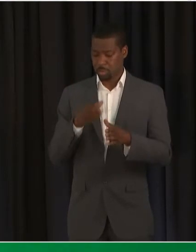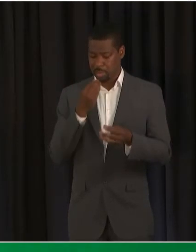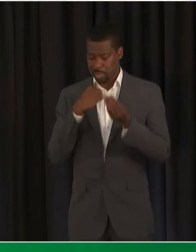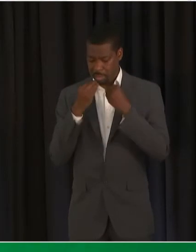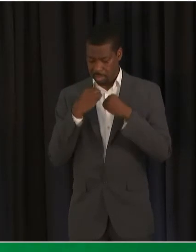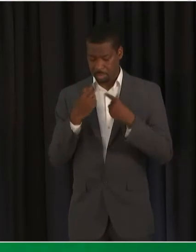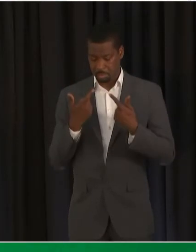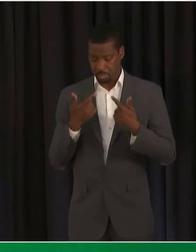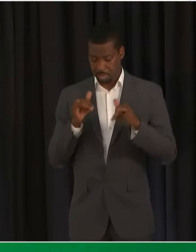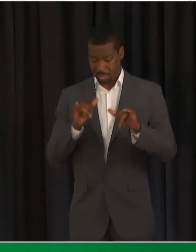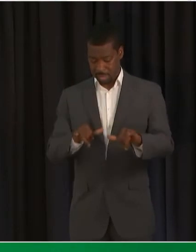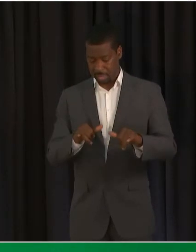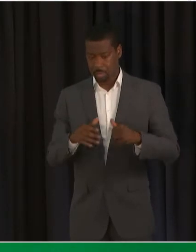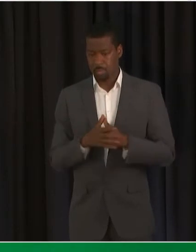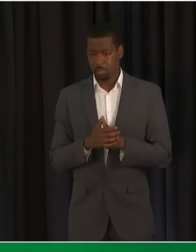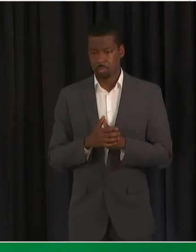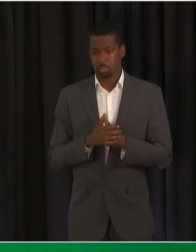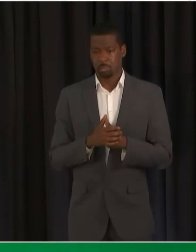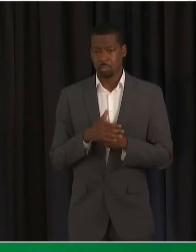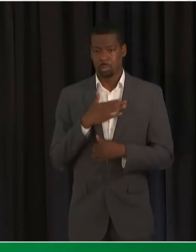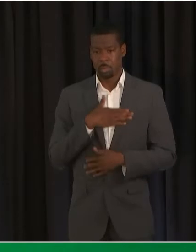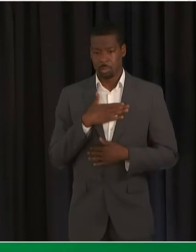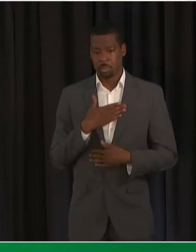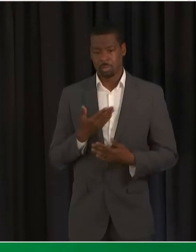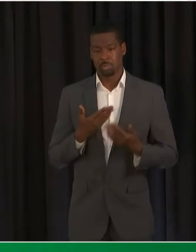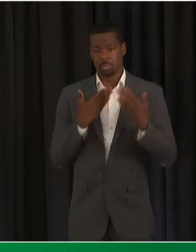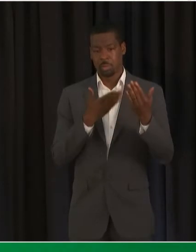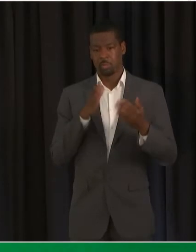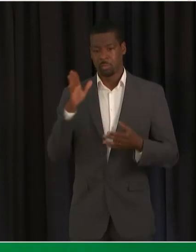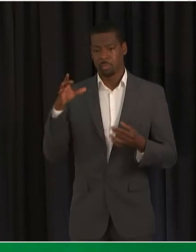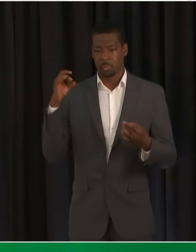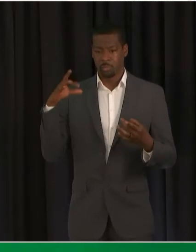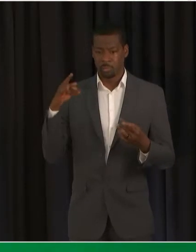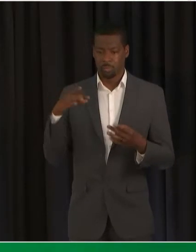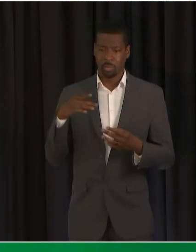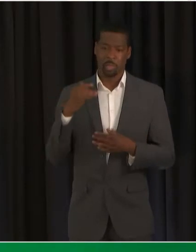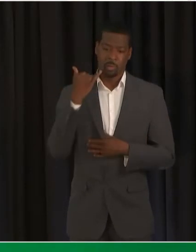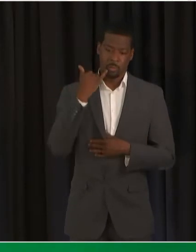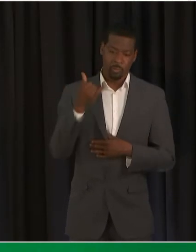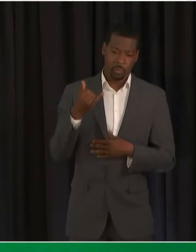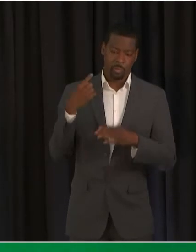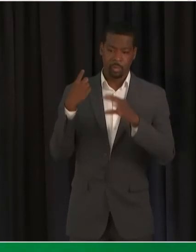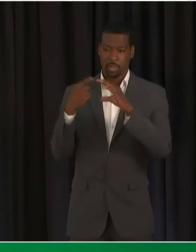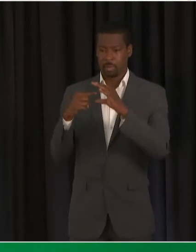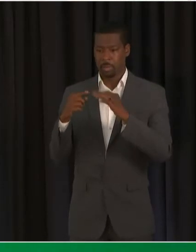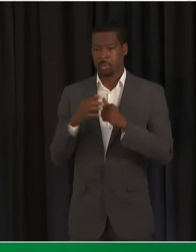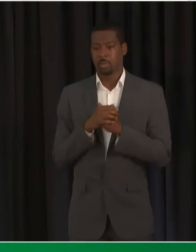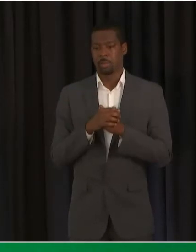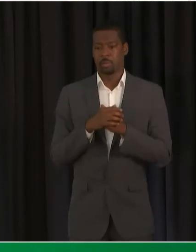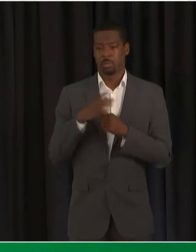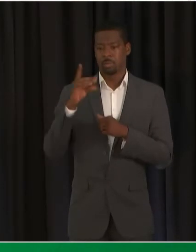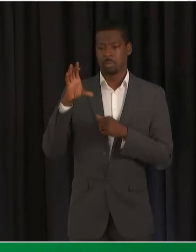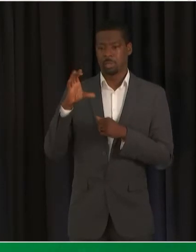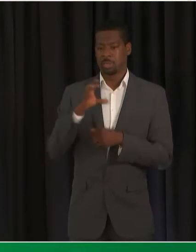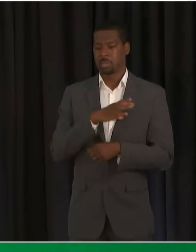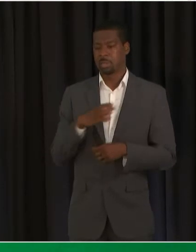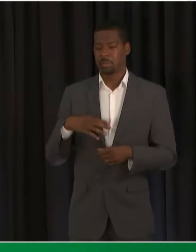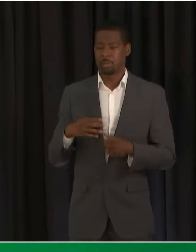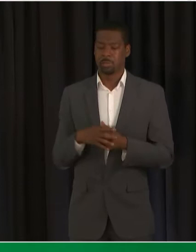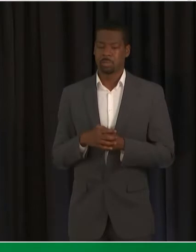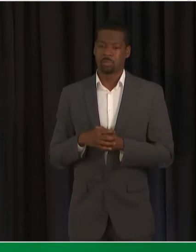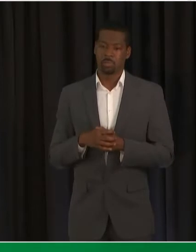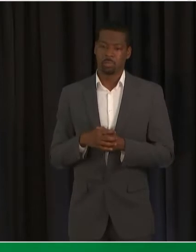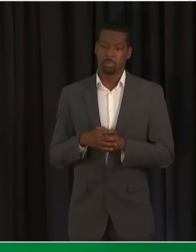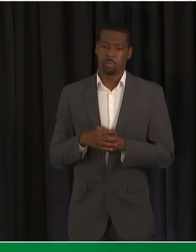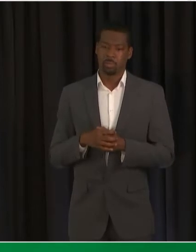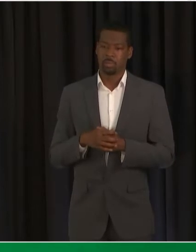through 2023, to please submit testimony via phone or email to the DC Council,